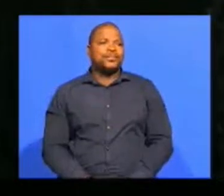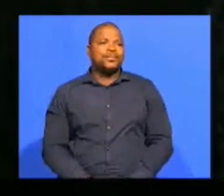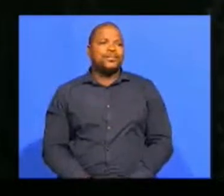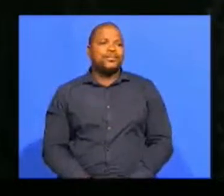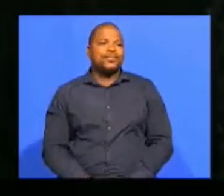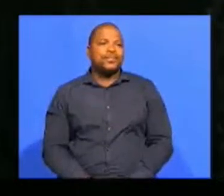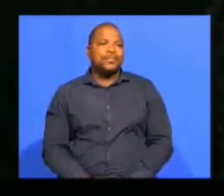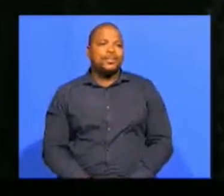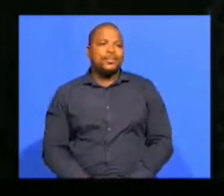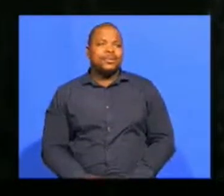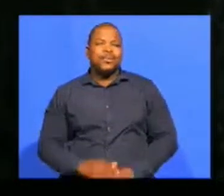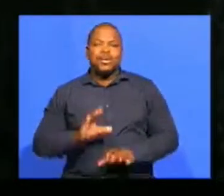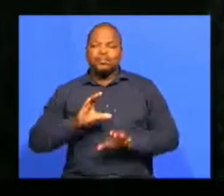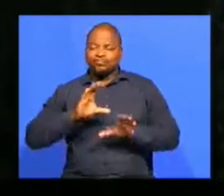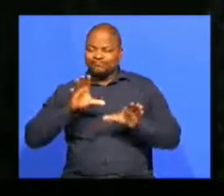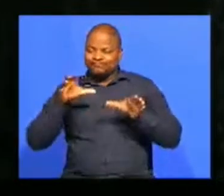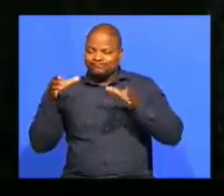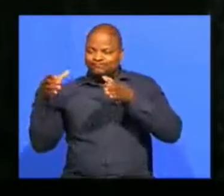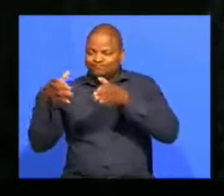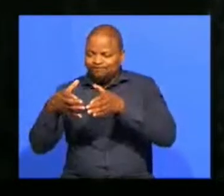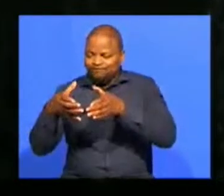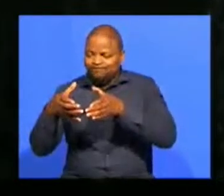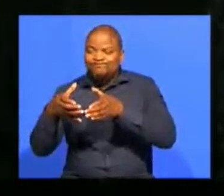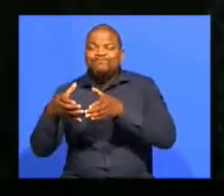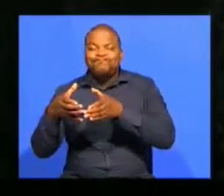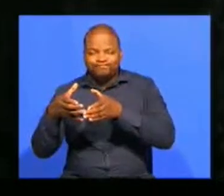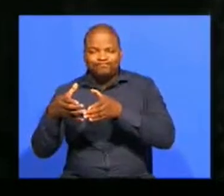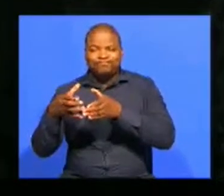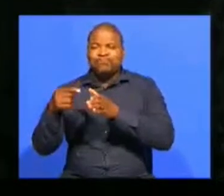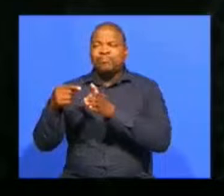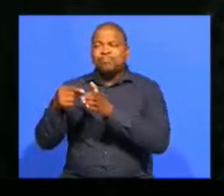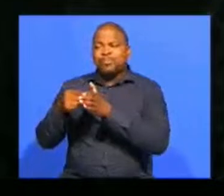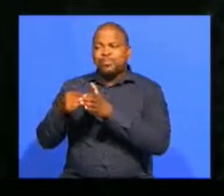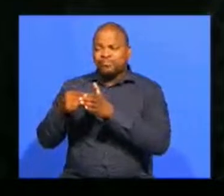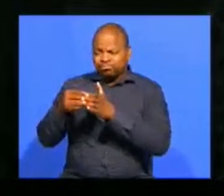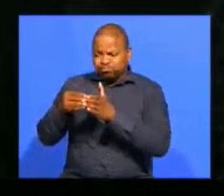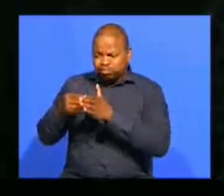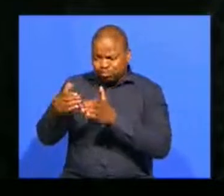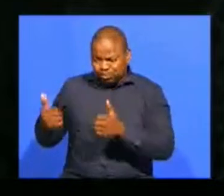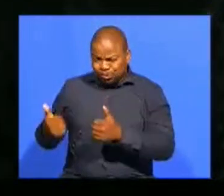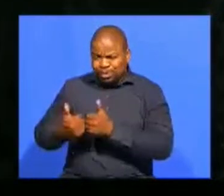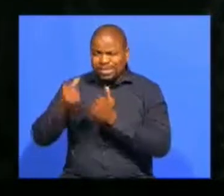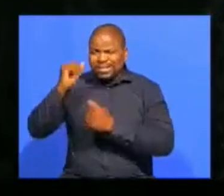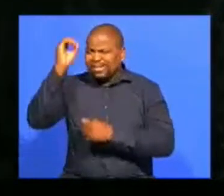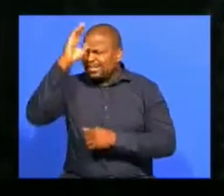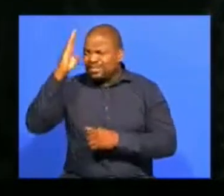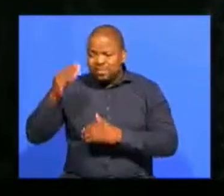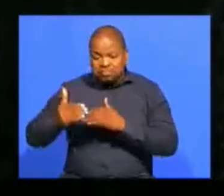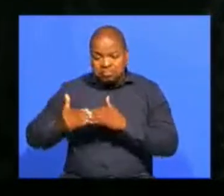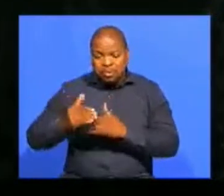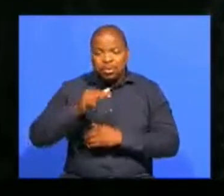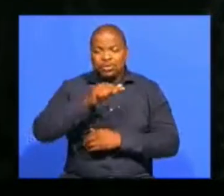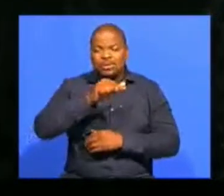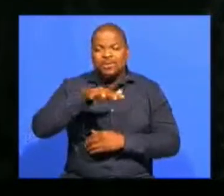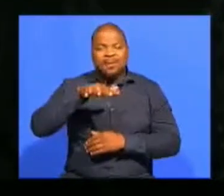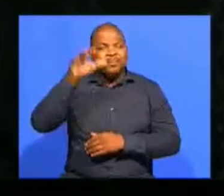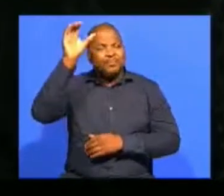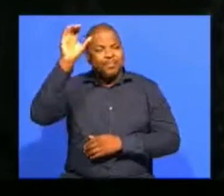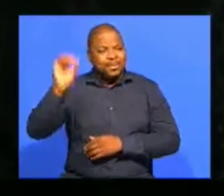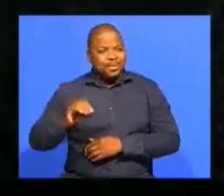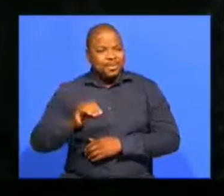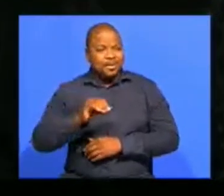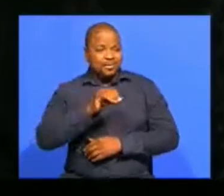And so we locked ourselves in to a revenue stream that would never go beyond 25%,